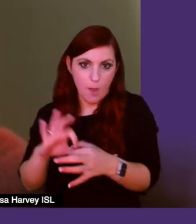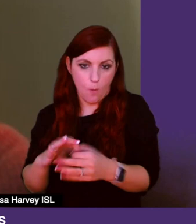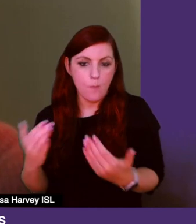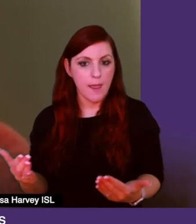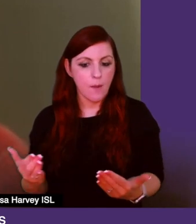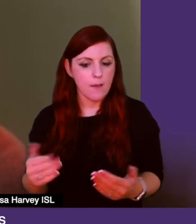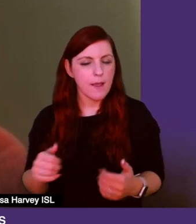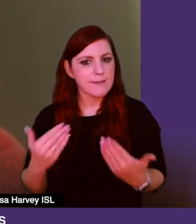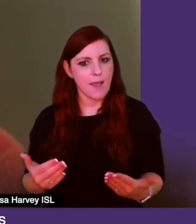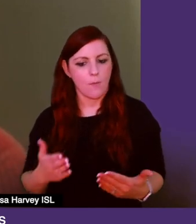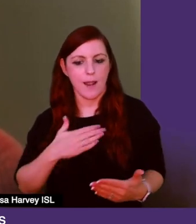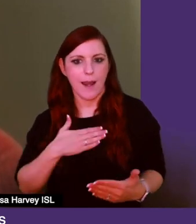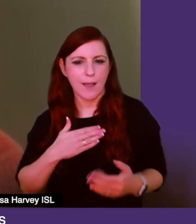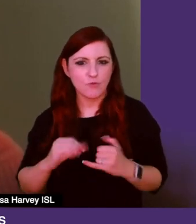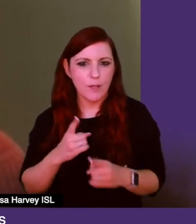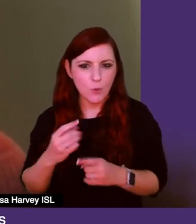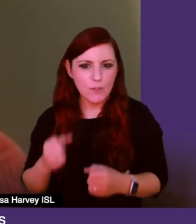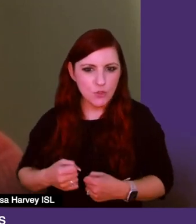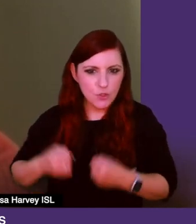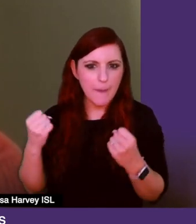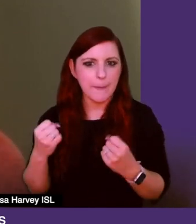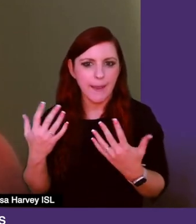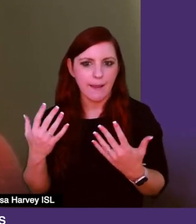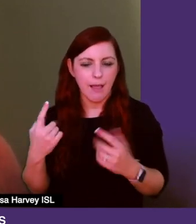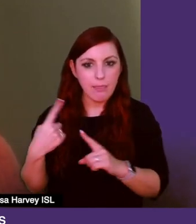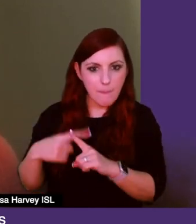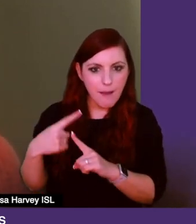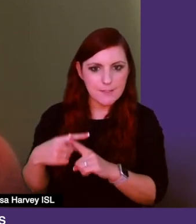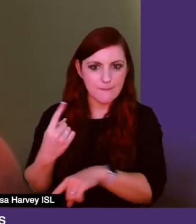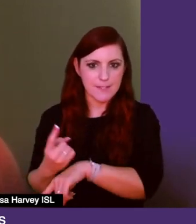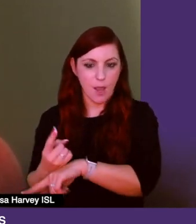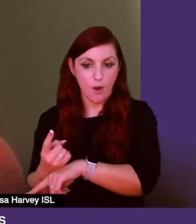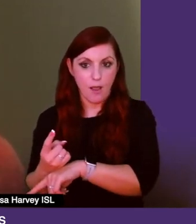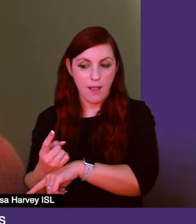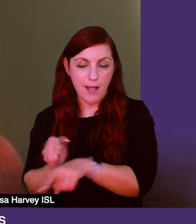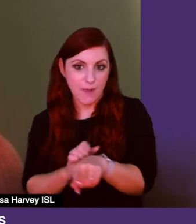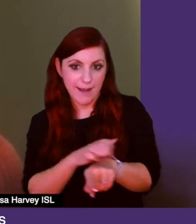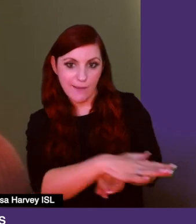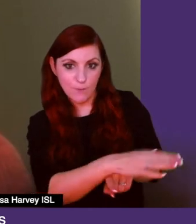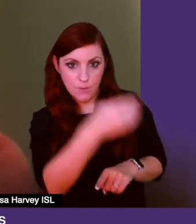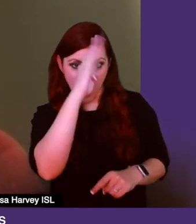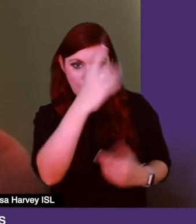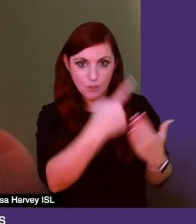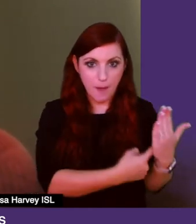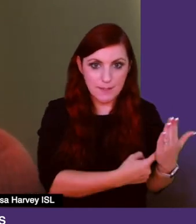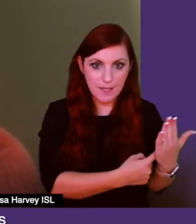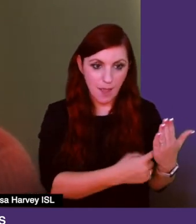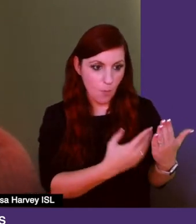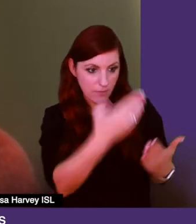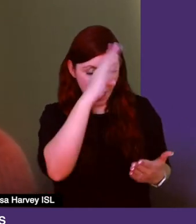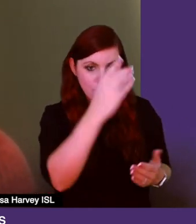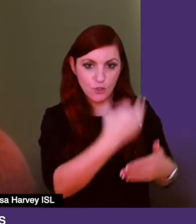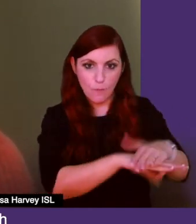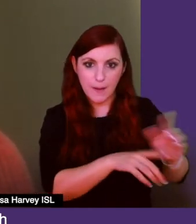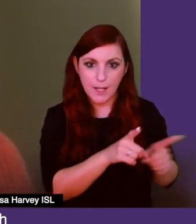home. Now, what I like to try and do is champion the pluses to that. What we could do as an Irish